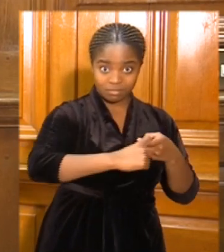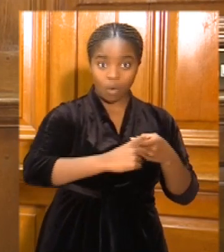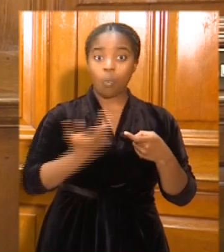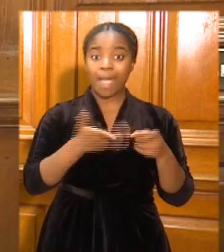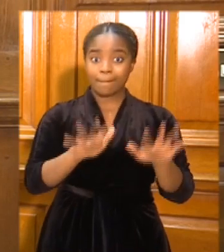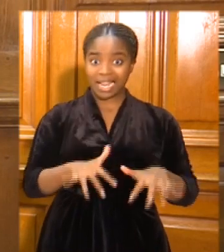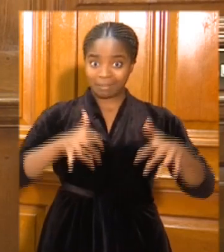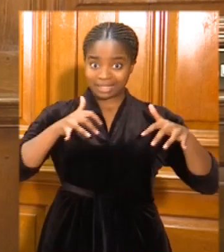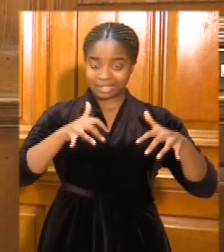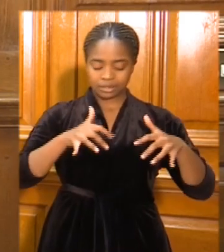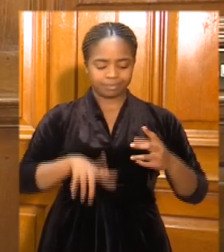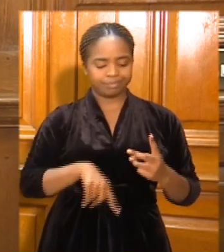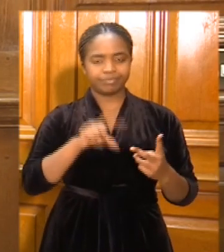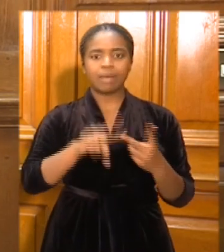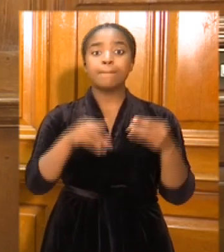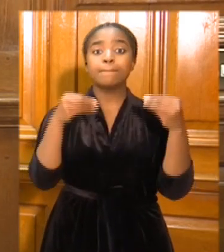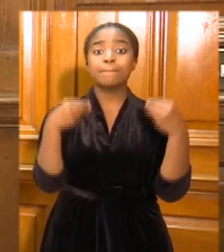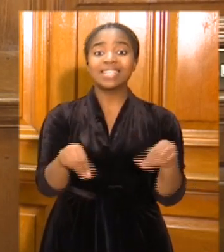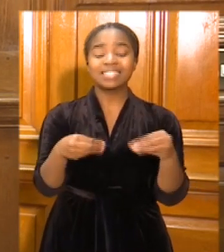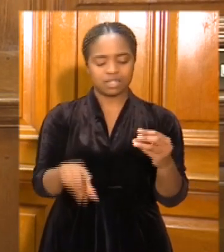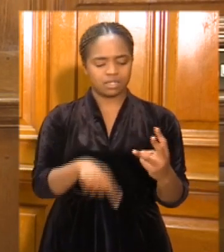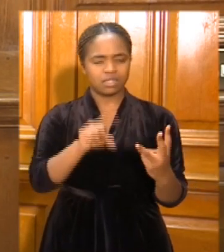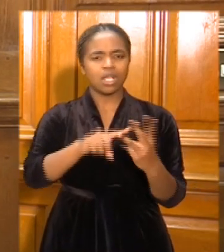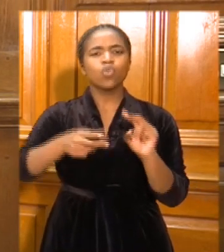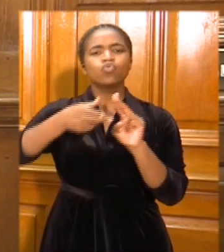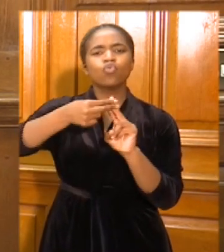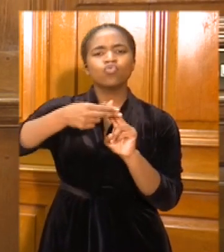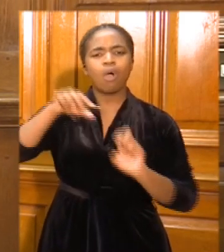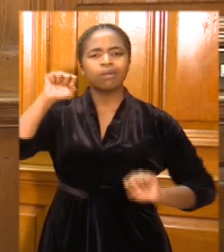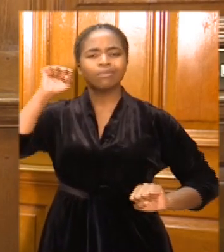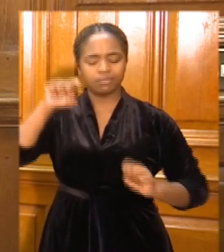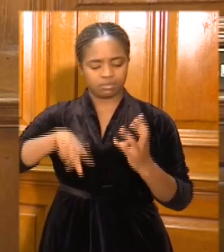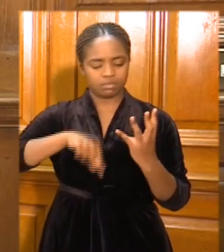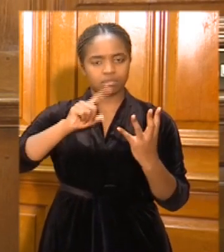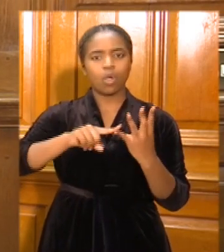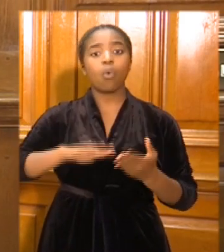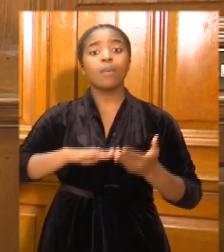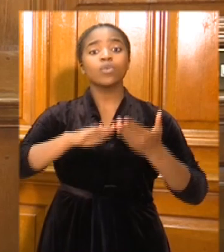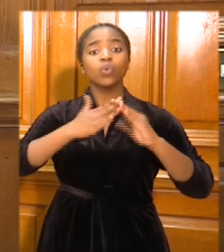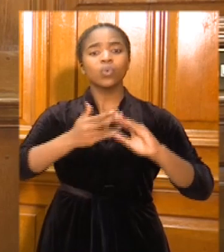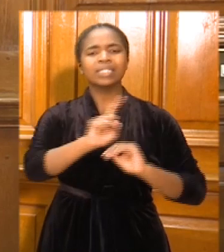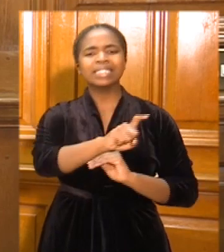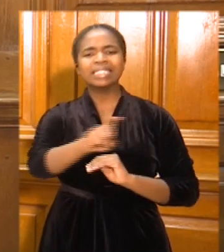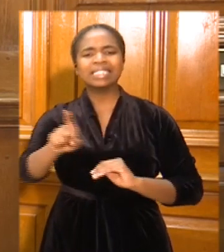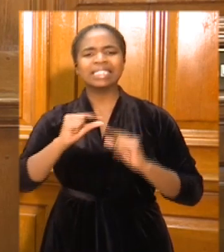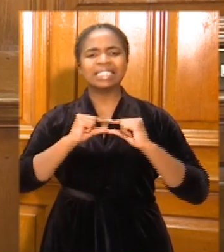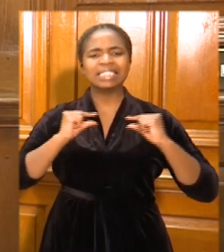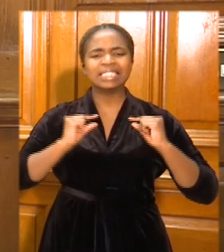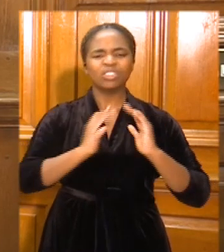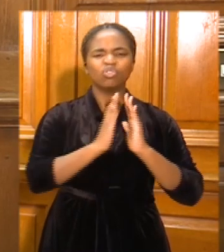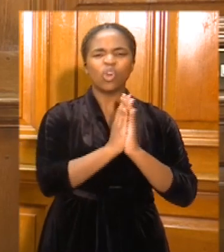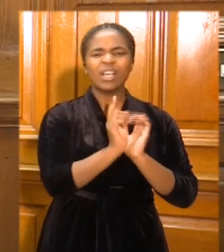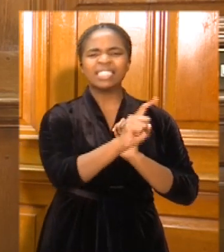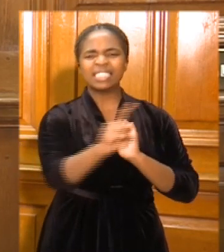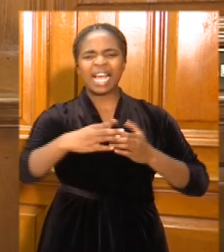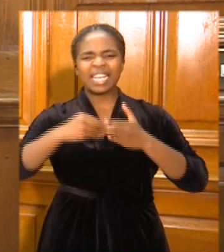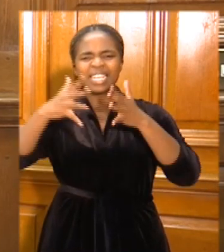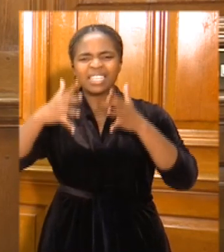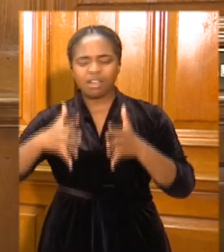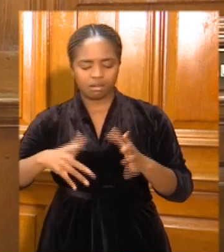parliament, and with business, trade unions, and the community constituency. We've met with